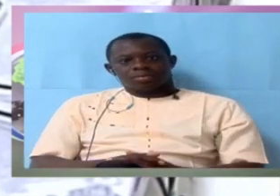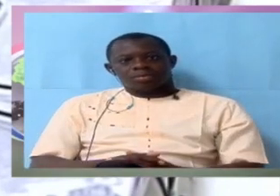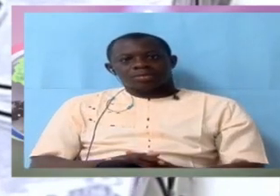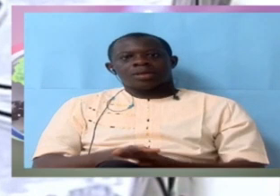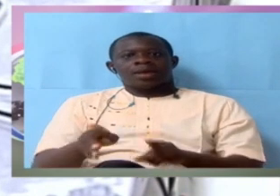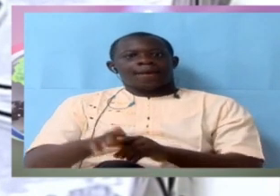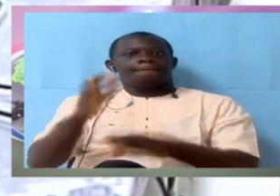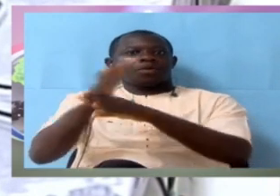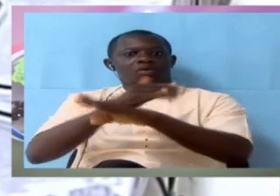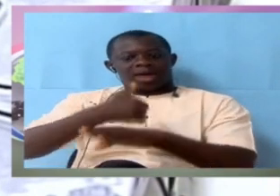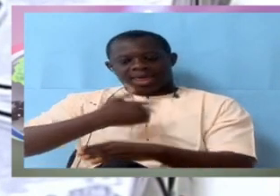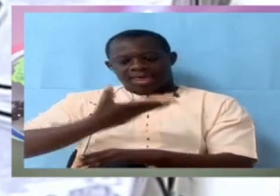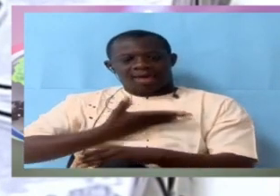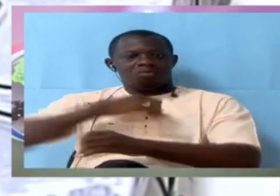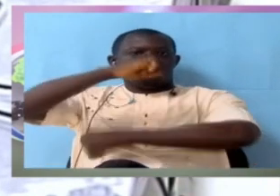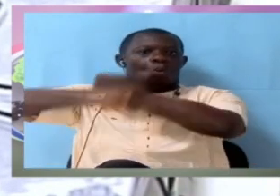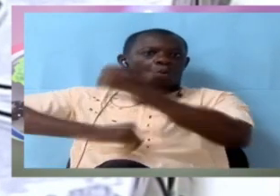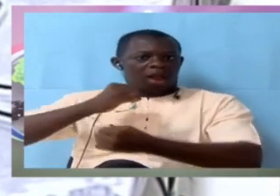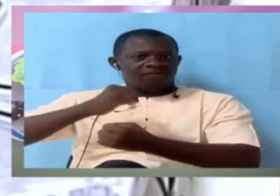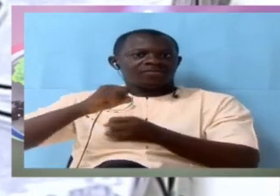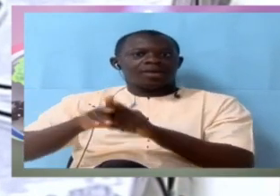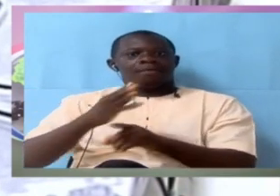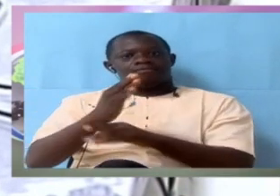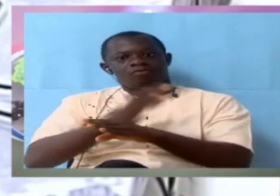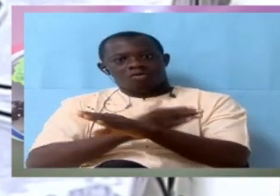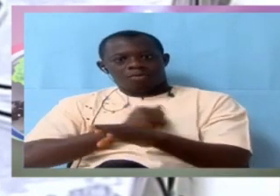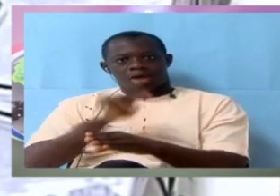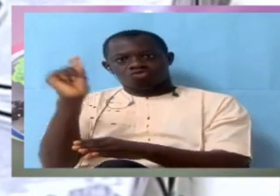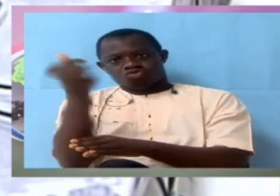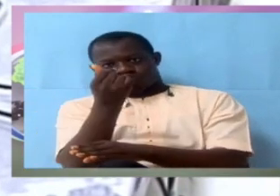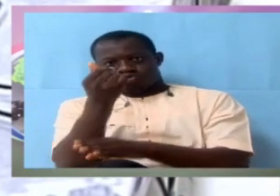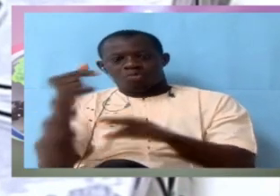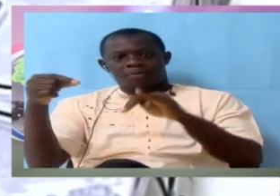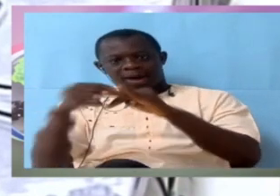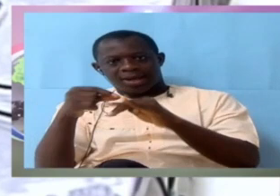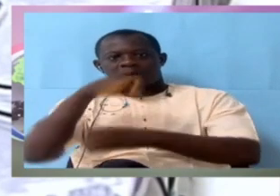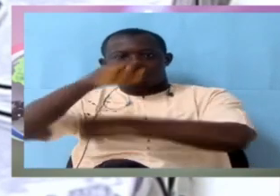I had a wife. She was my bride at that time.